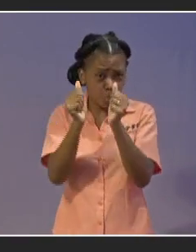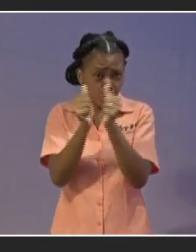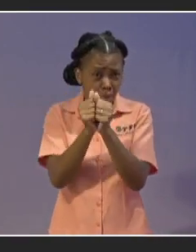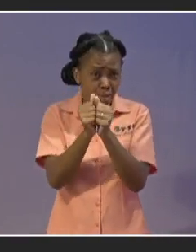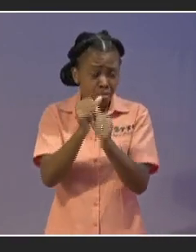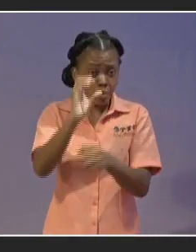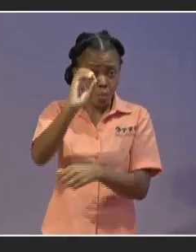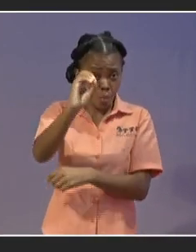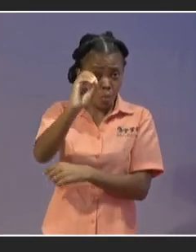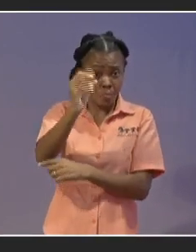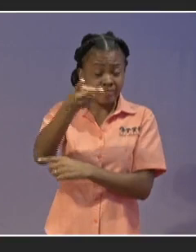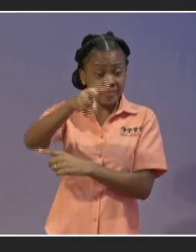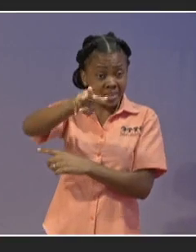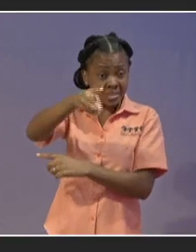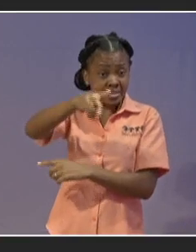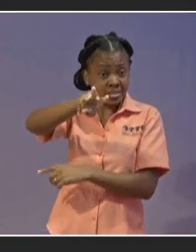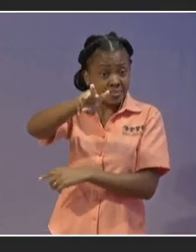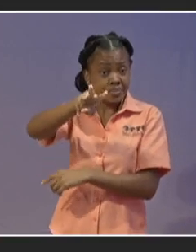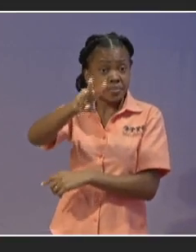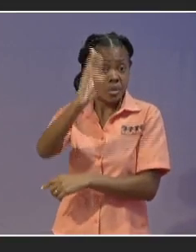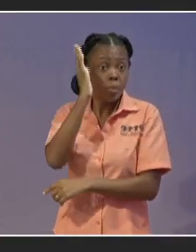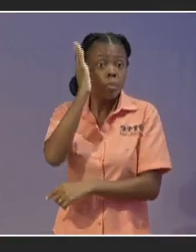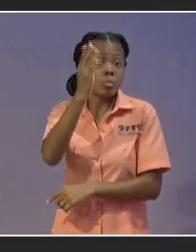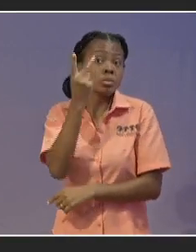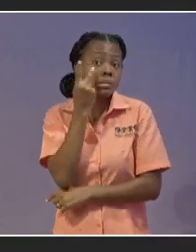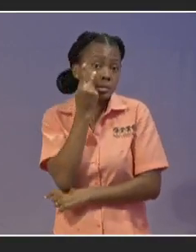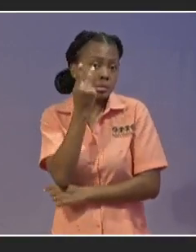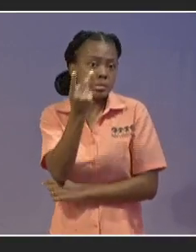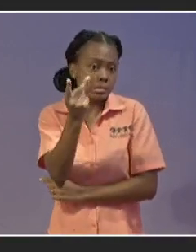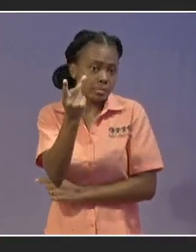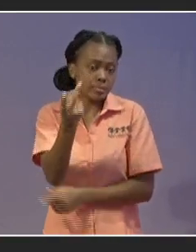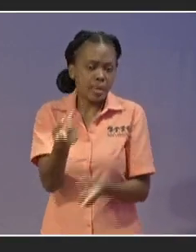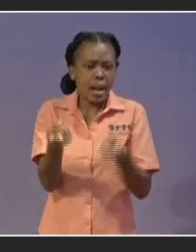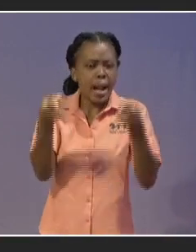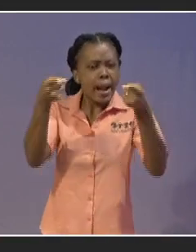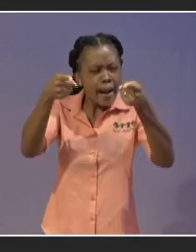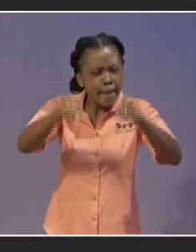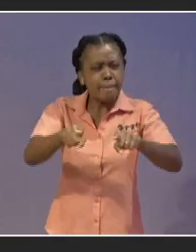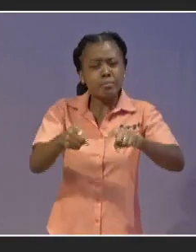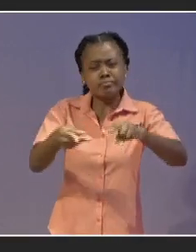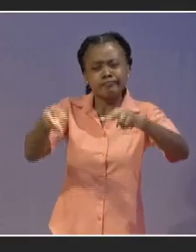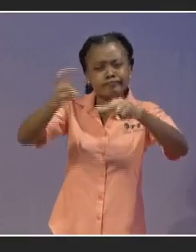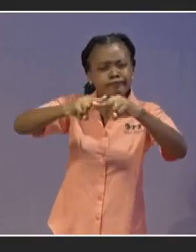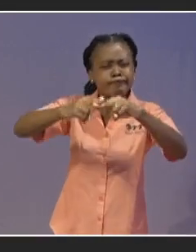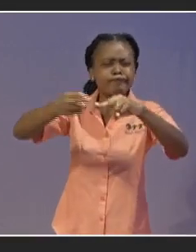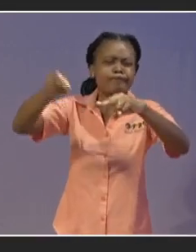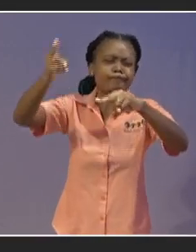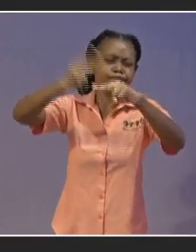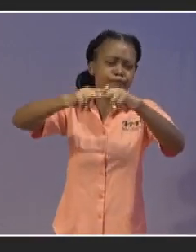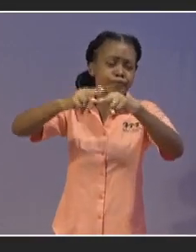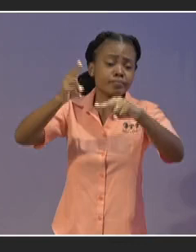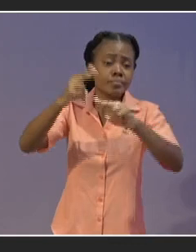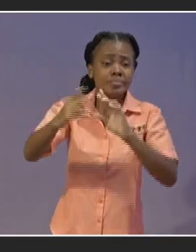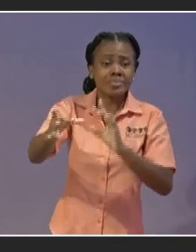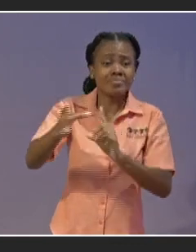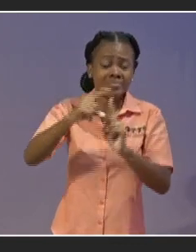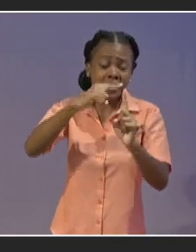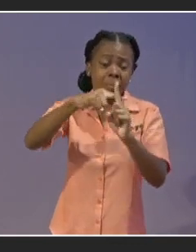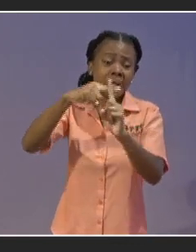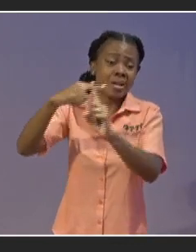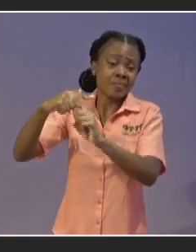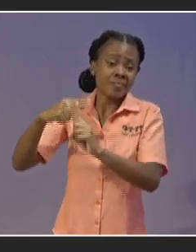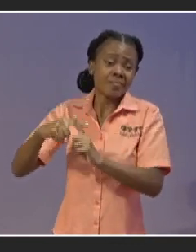variant. We are going to see increased cases. It's a larger amount in terms of volume. We are going to see a 3